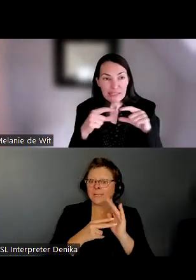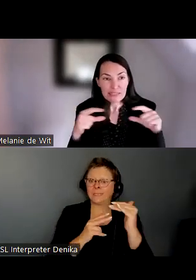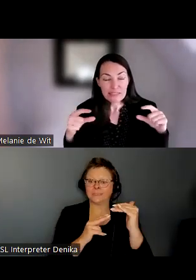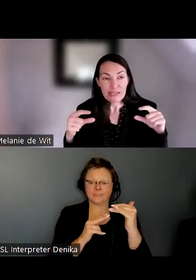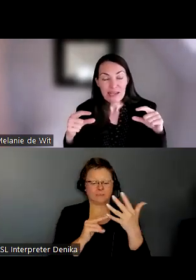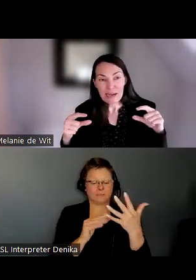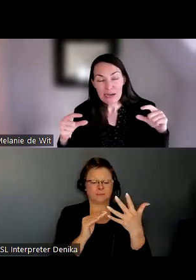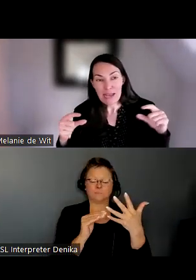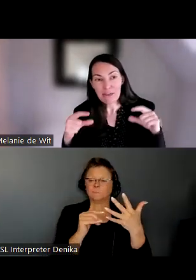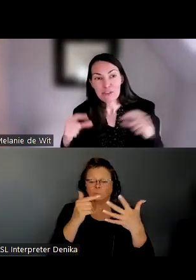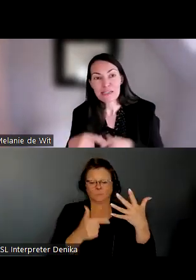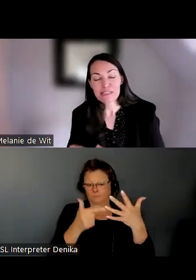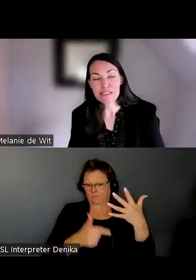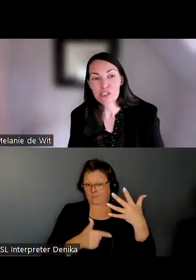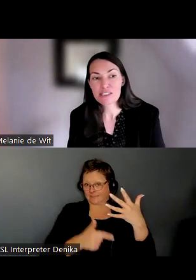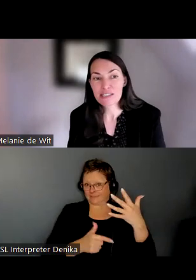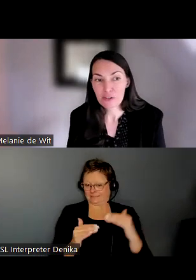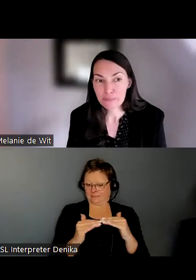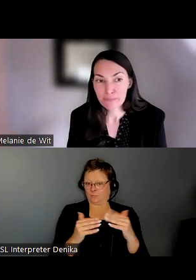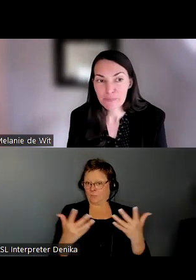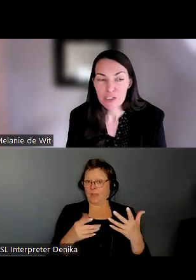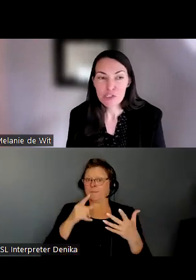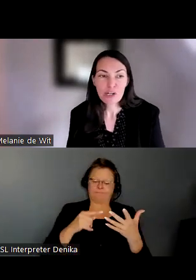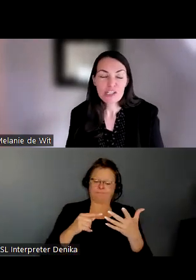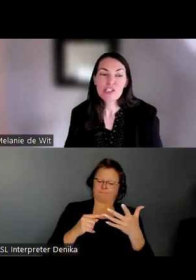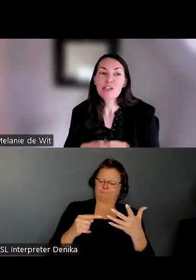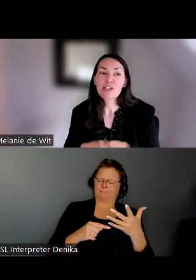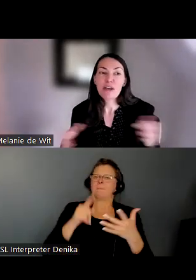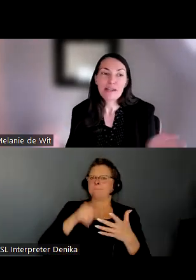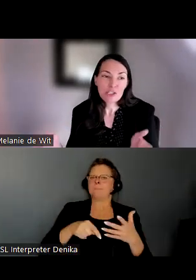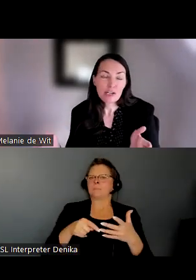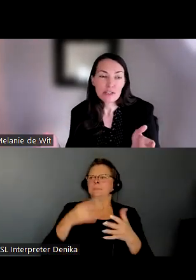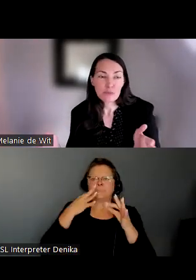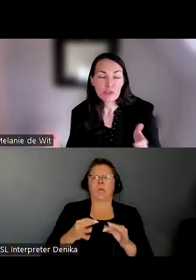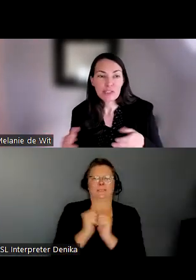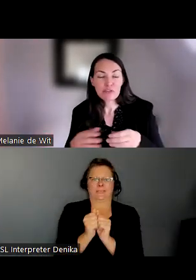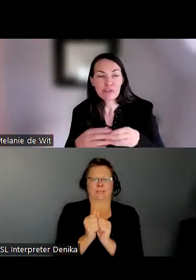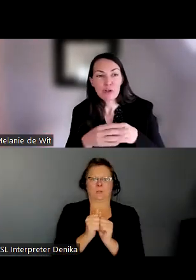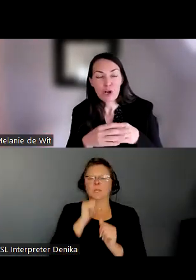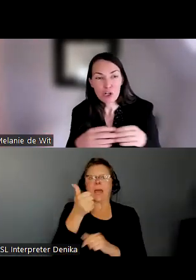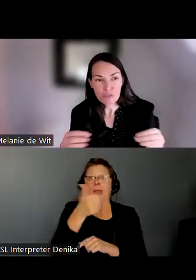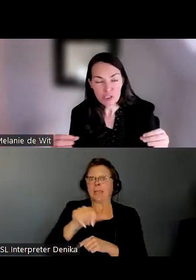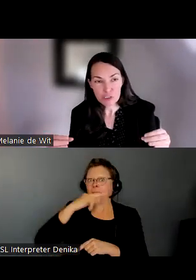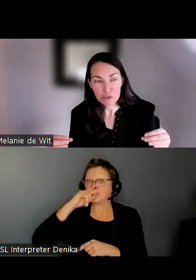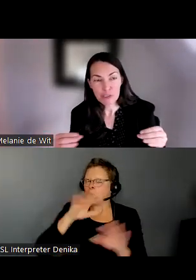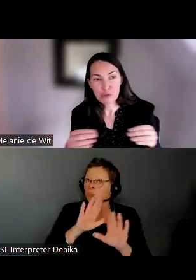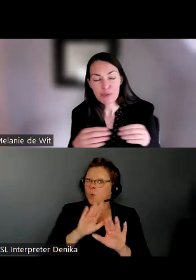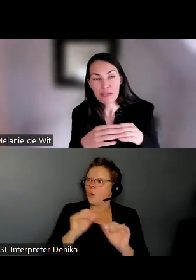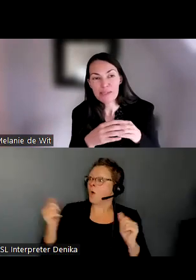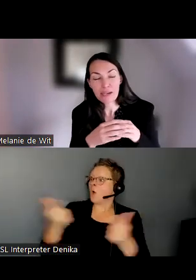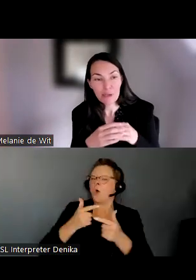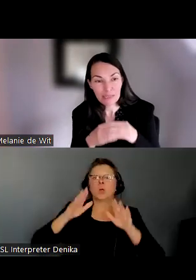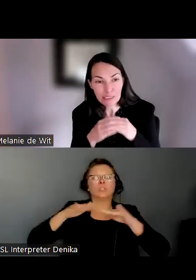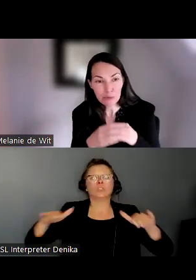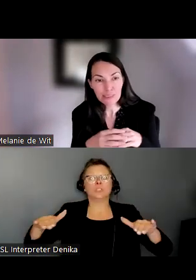this list have to make decisions together. So we're not just looking for any child, we're looking for all of the children who